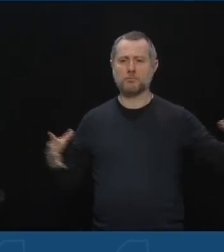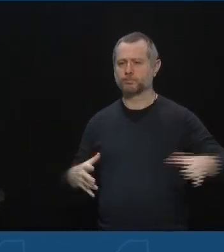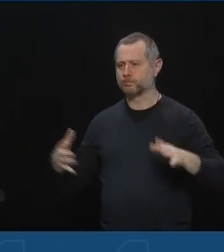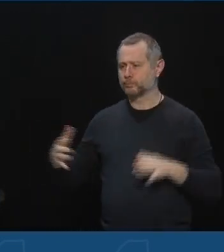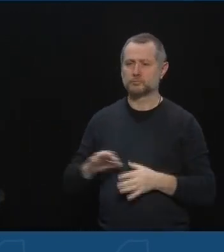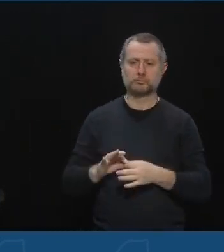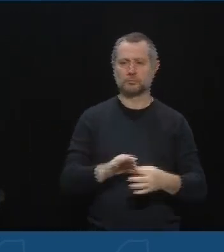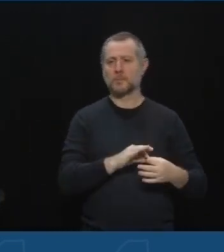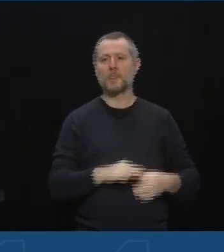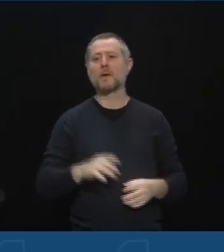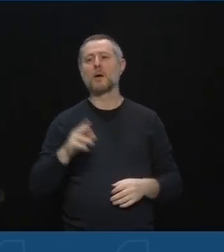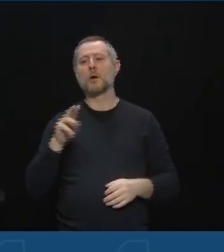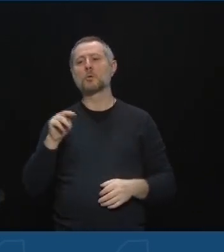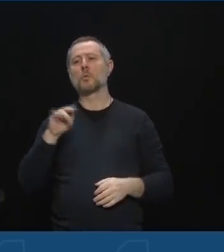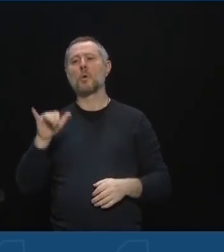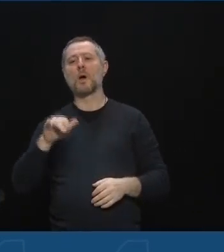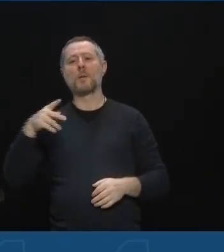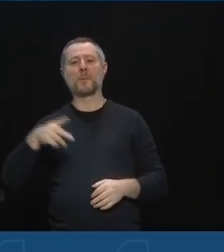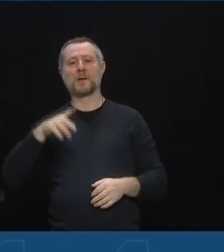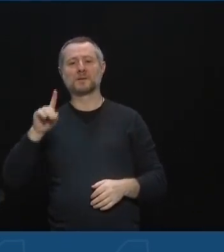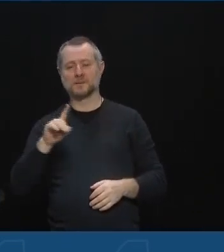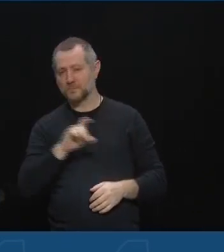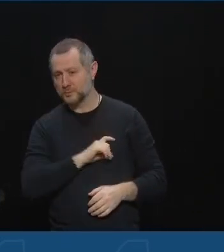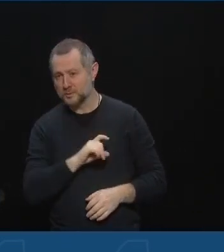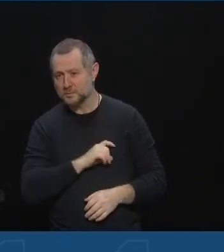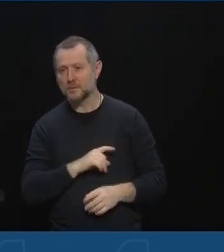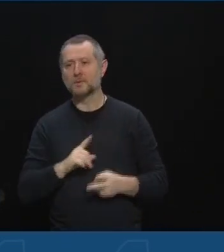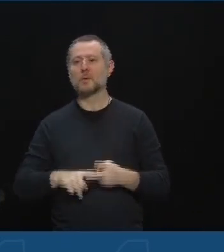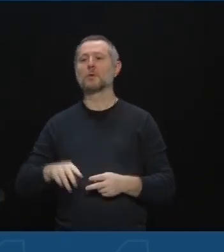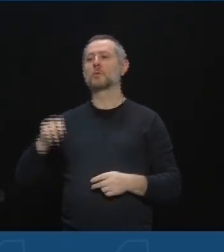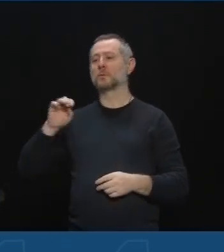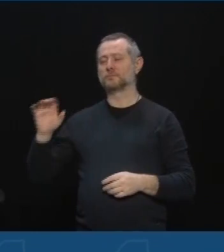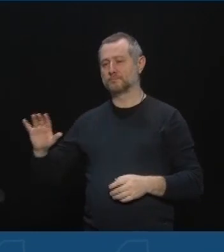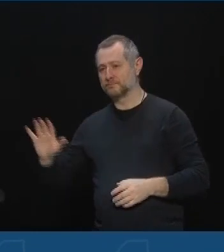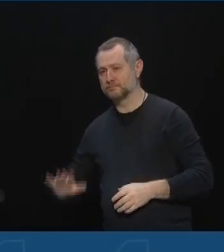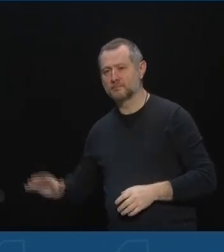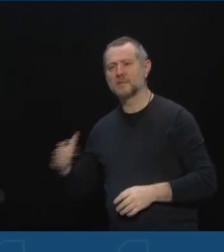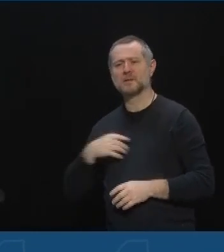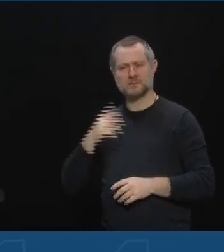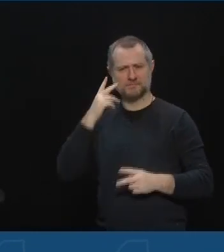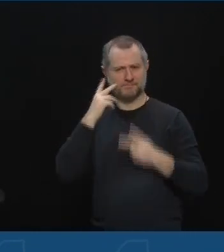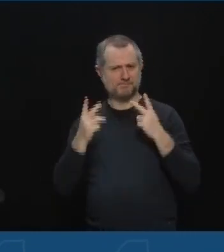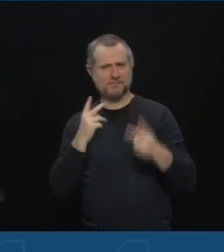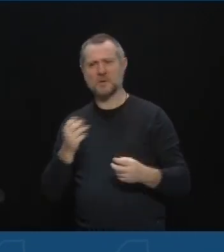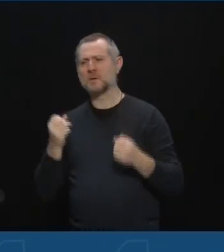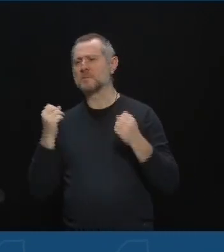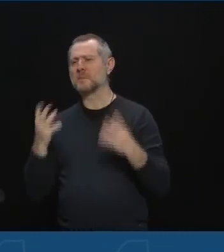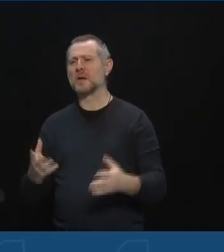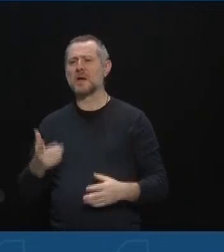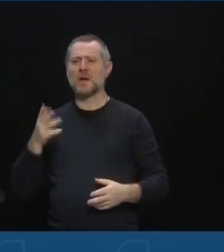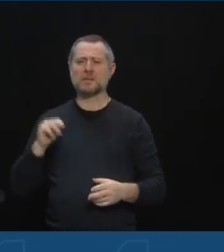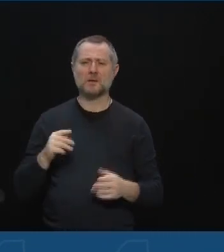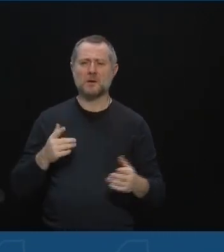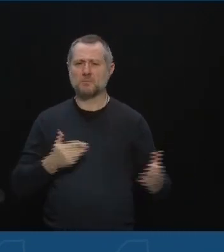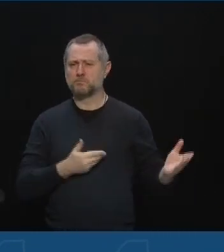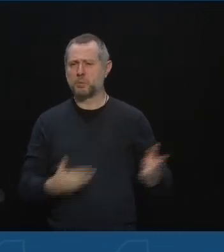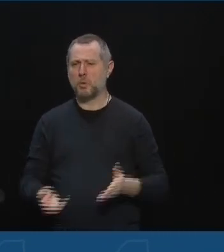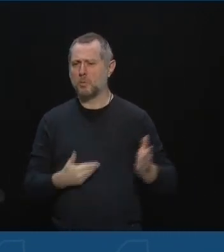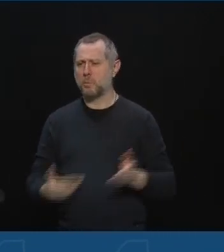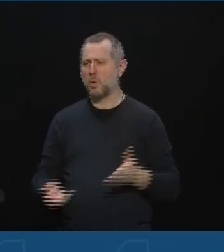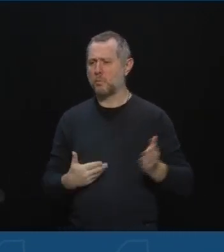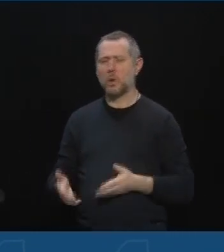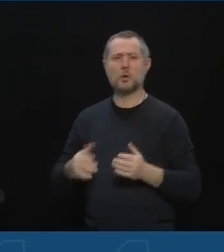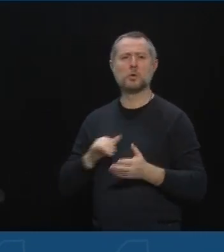NYPD, all of our bordering states, the Northeast, because we are seeing a real pipeline of guns. Illegal guns are coming to the state more than